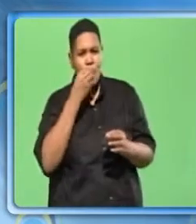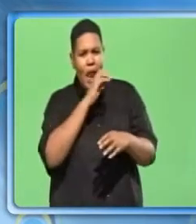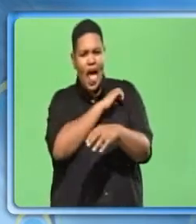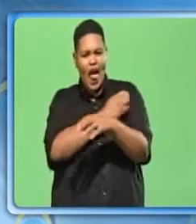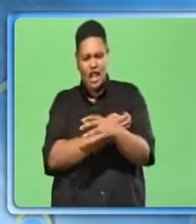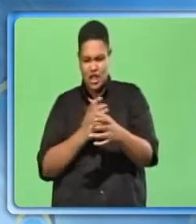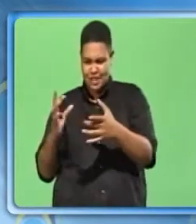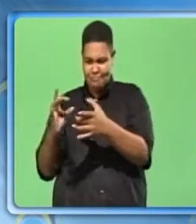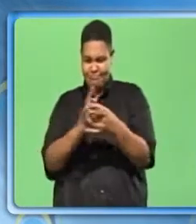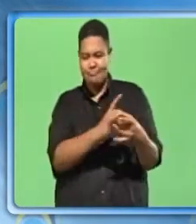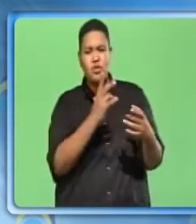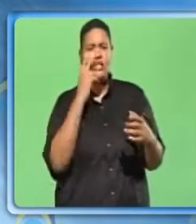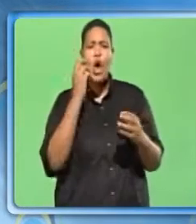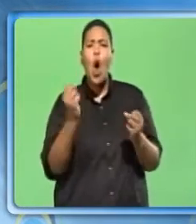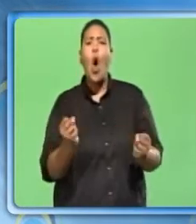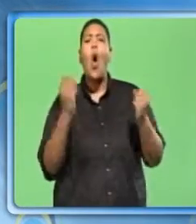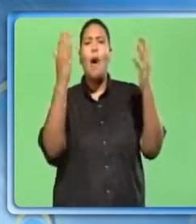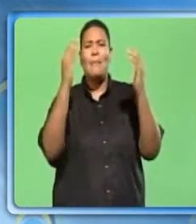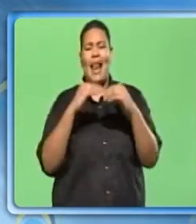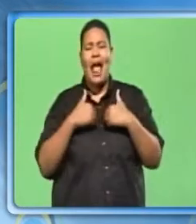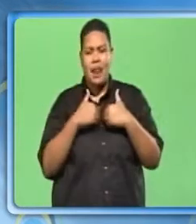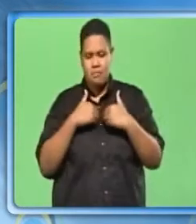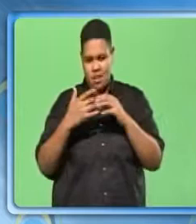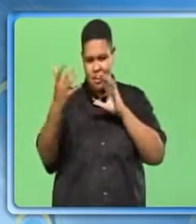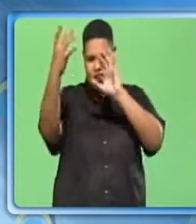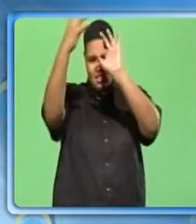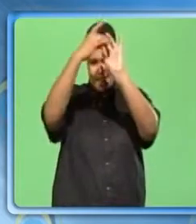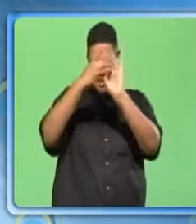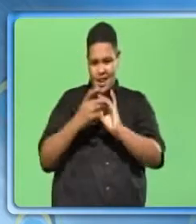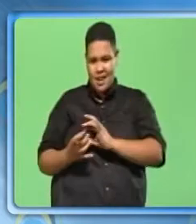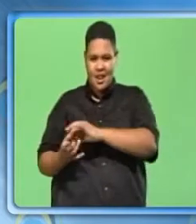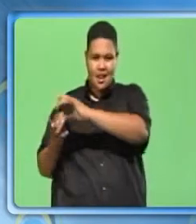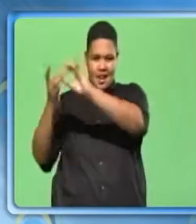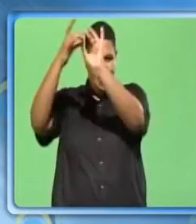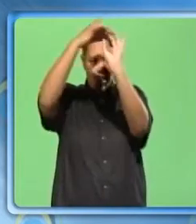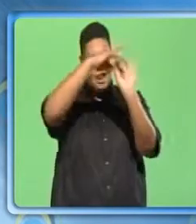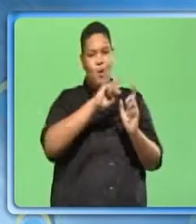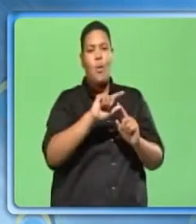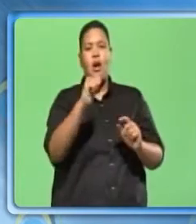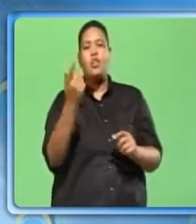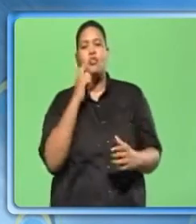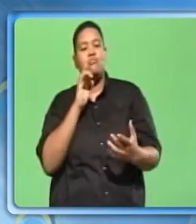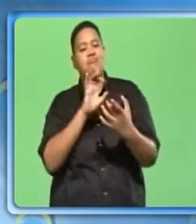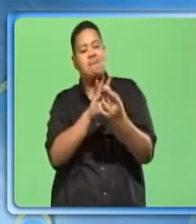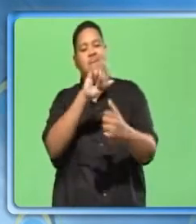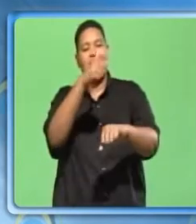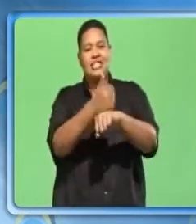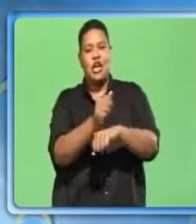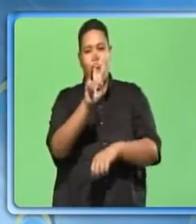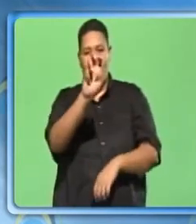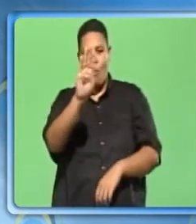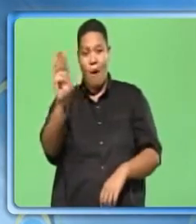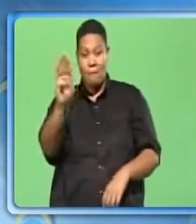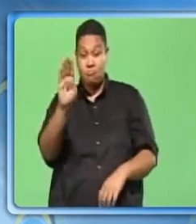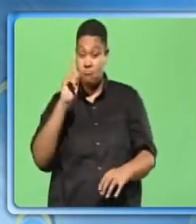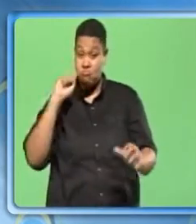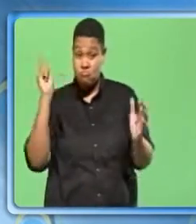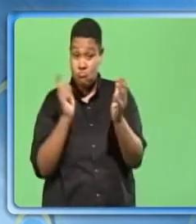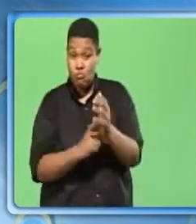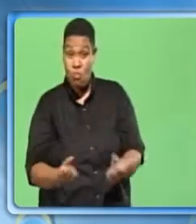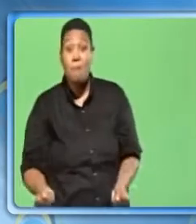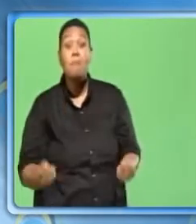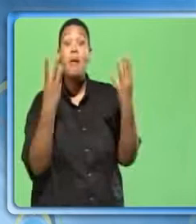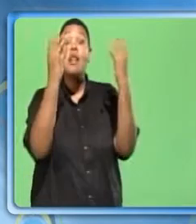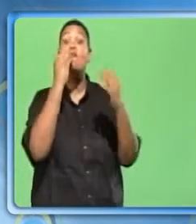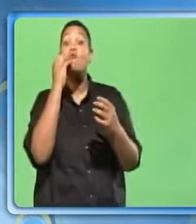many animals interrelate with one another to form this food energy web. Notice that many food energy